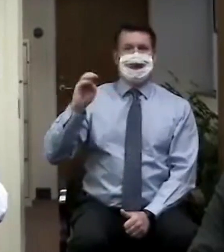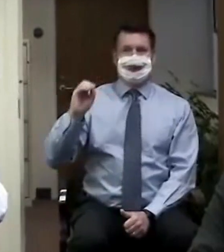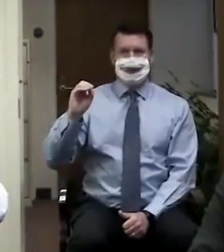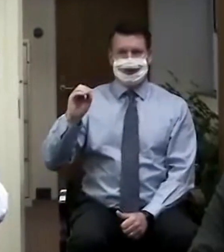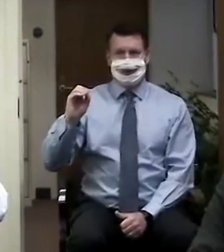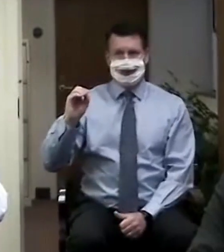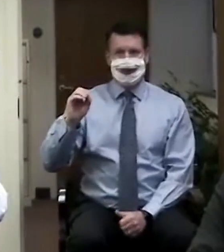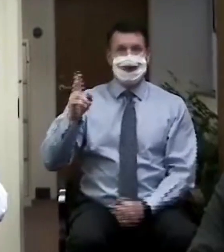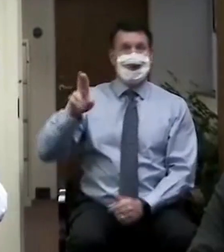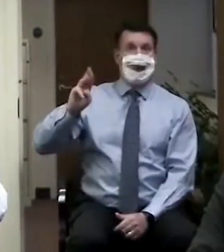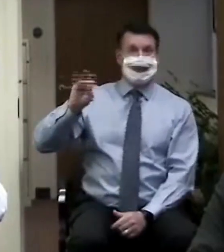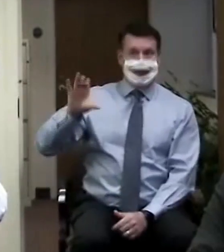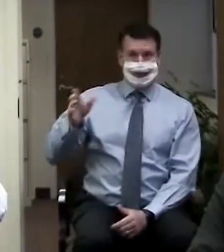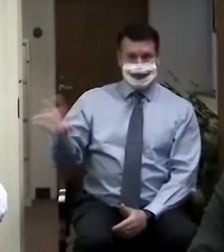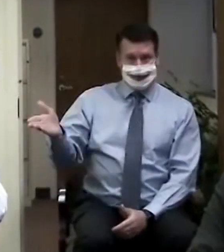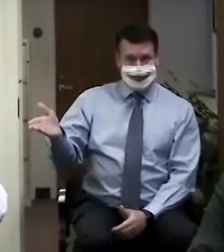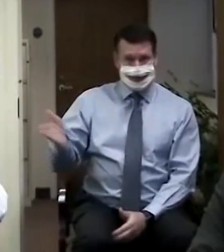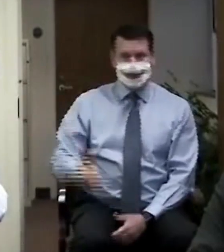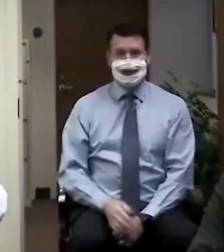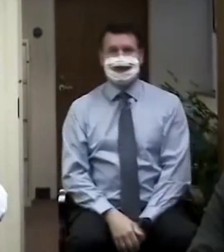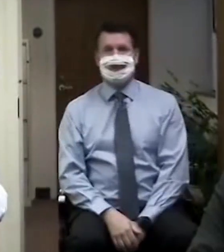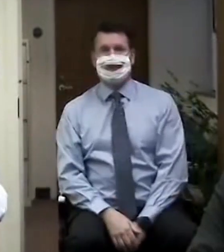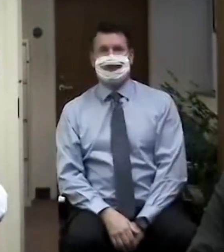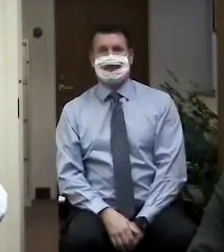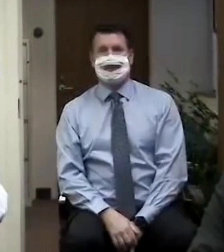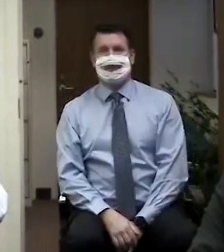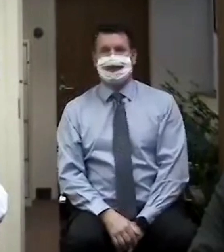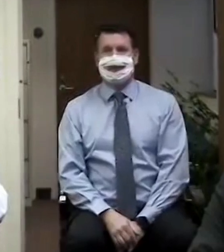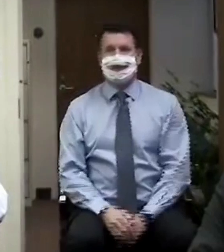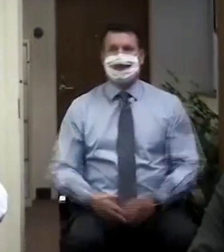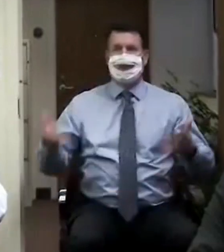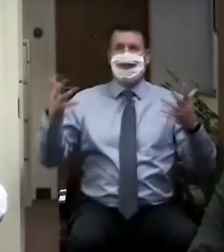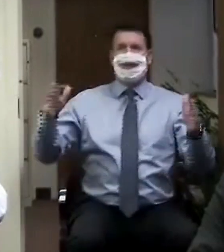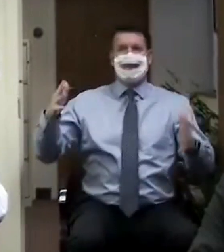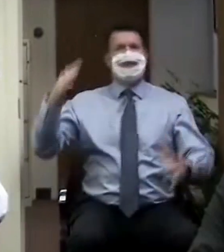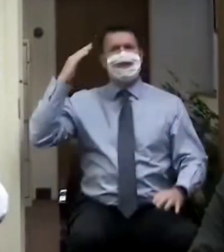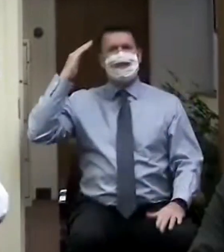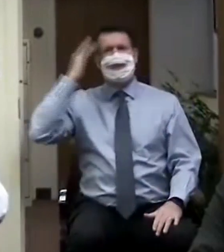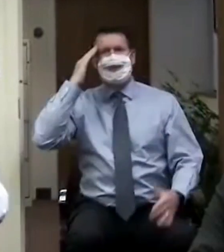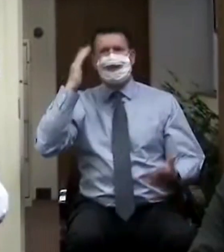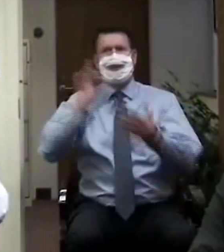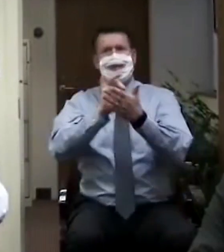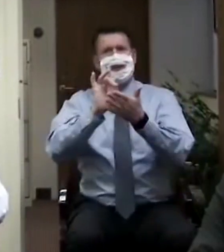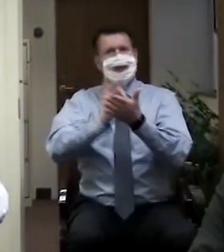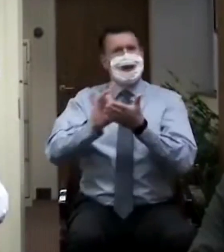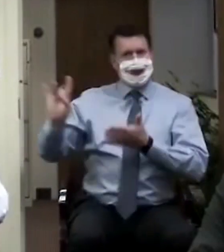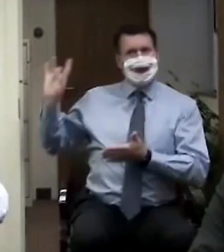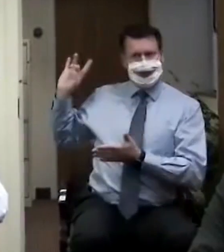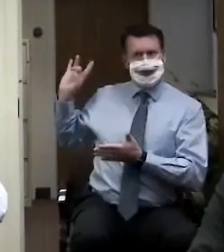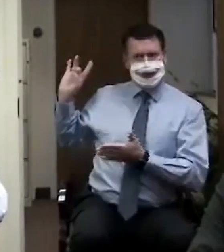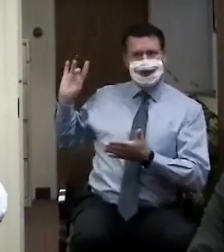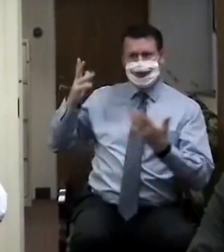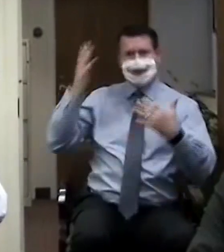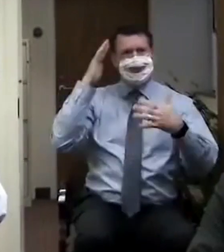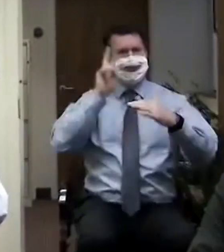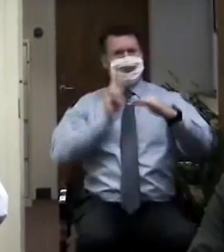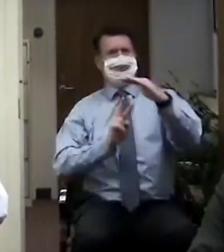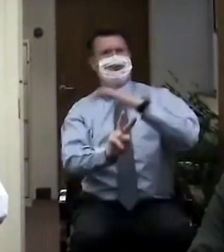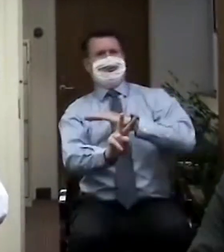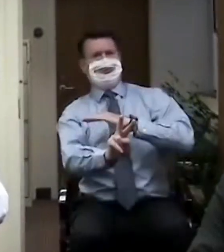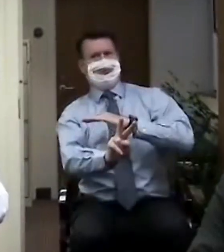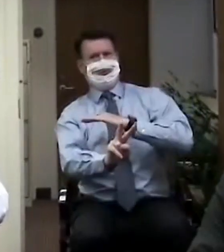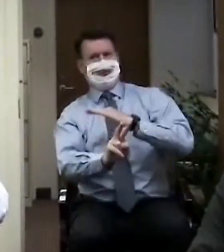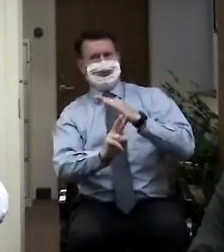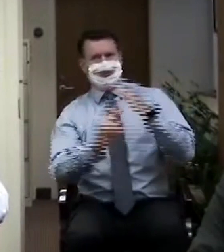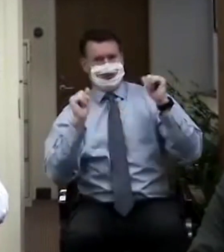it appeared clear that we were going to see a large surge in COVID-19 patients. In preparation for